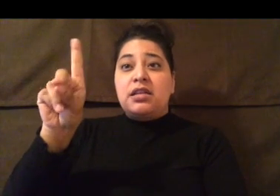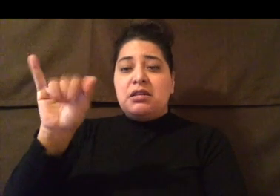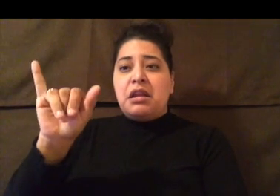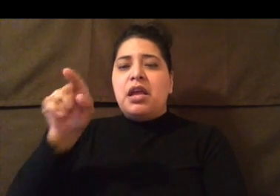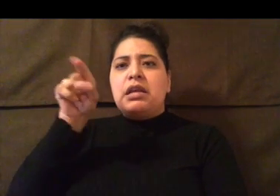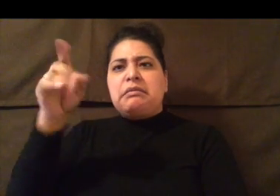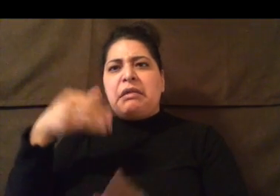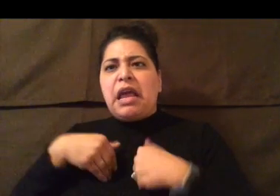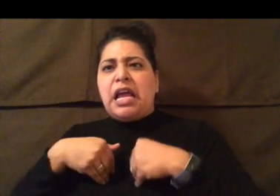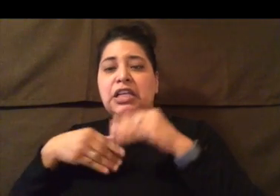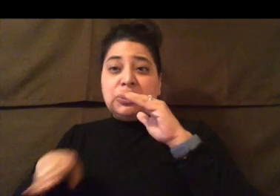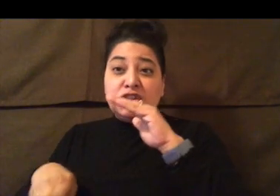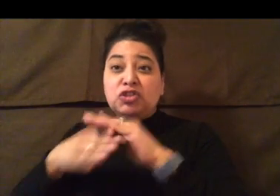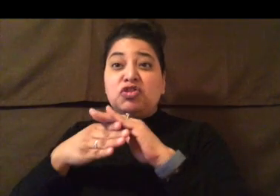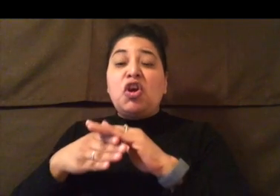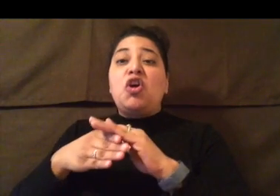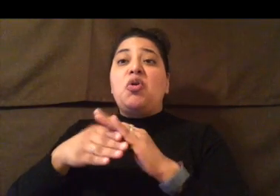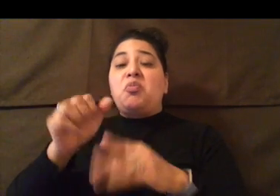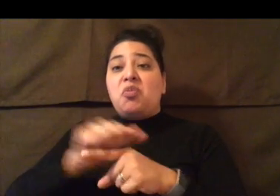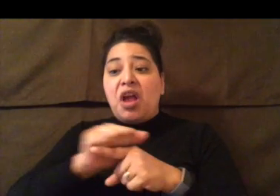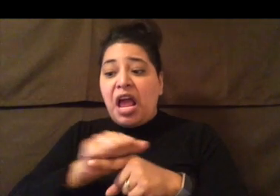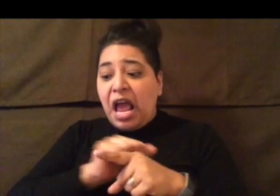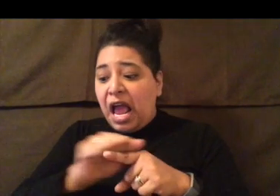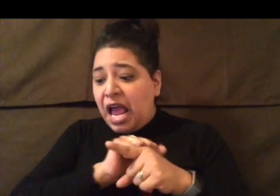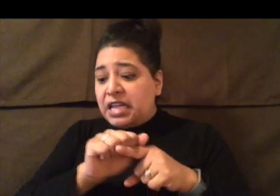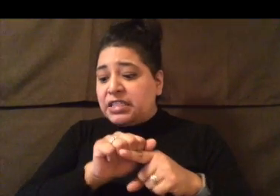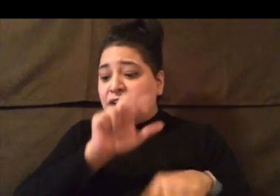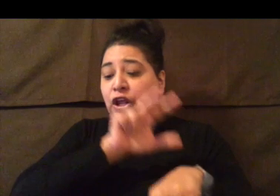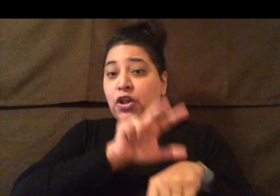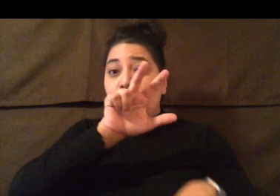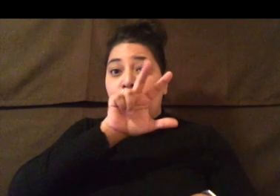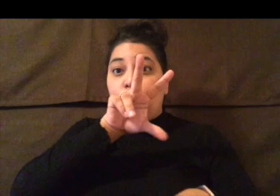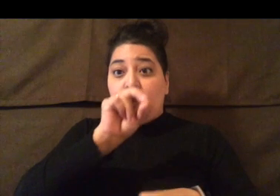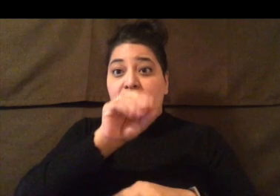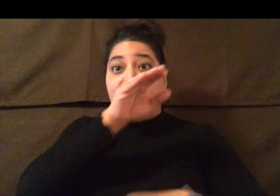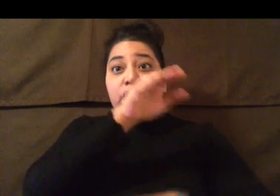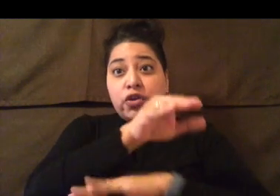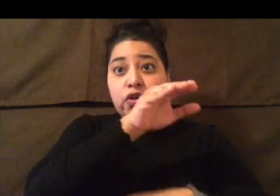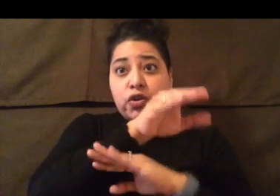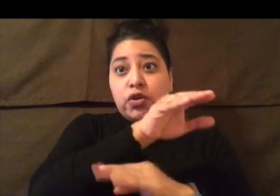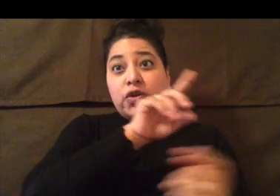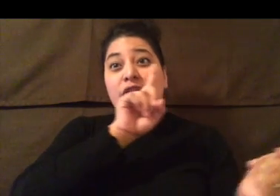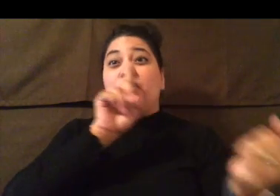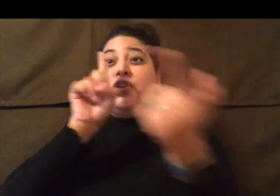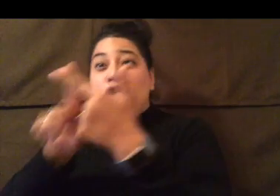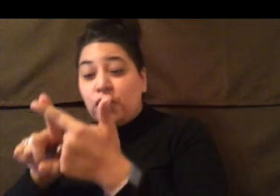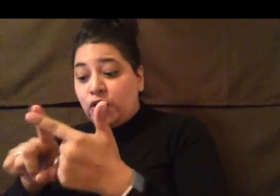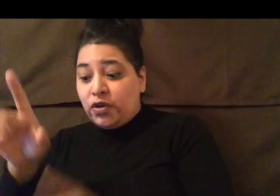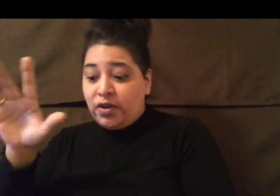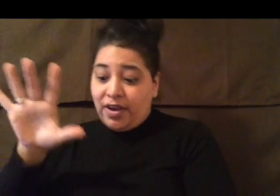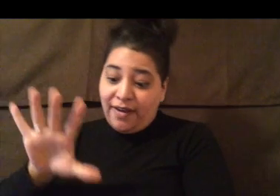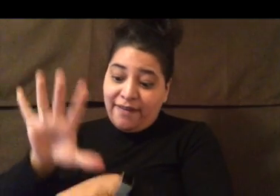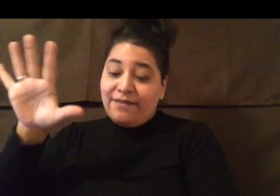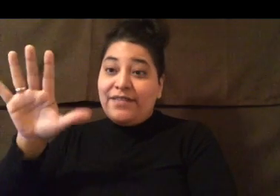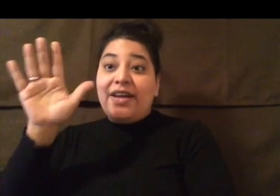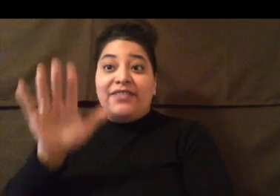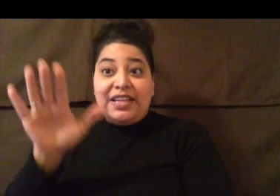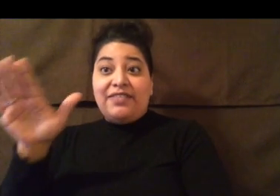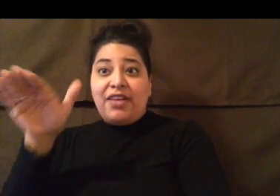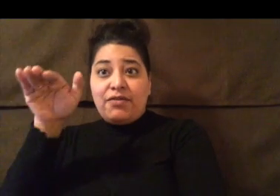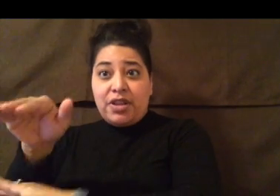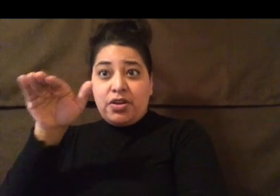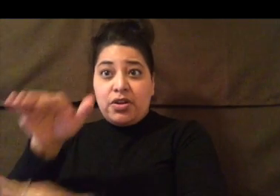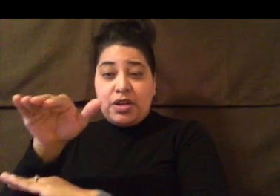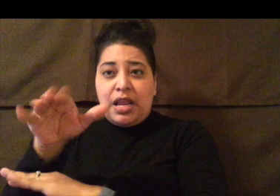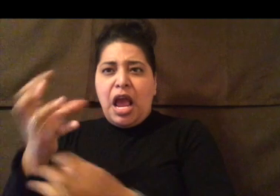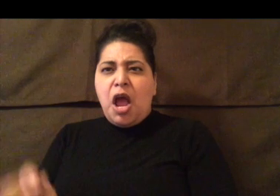Andy had soccer practice at 3:30 p.m. She finished practice at 5:55 p.m. How long was Andy's practice?